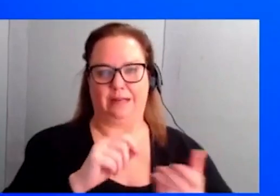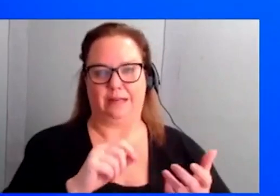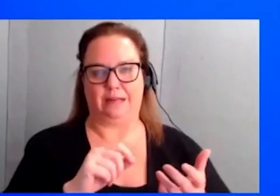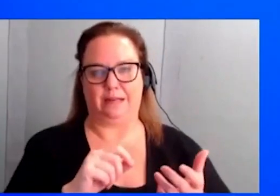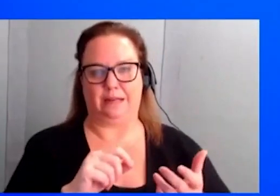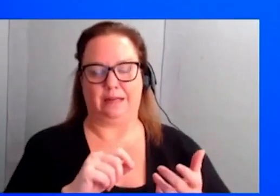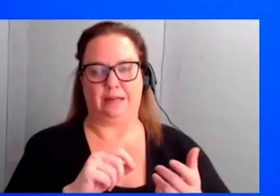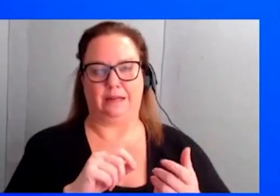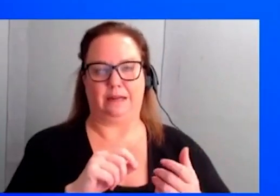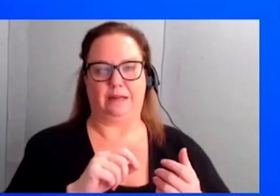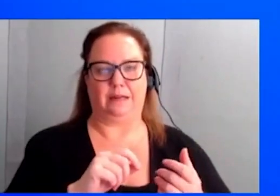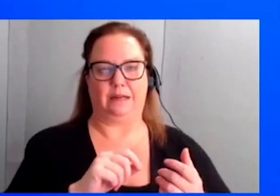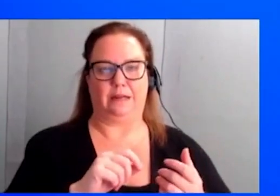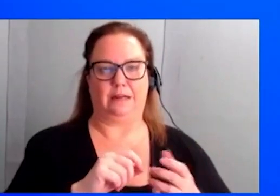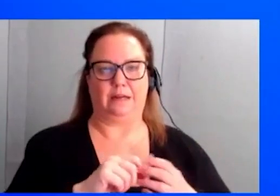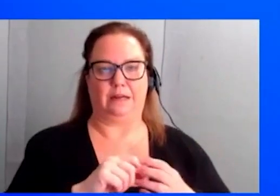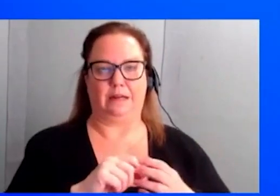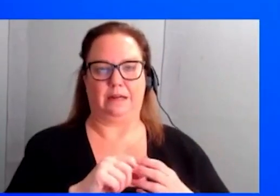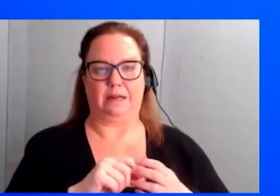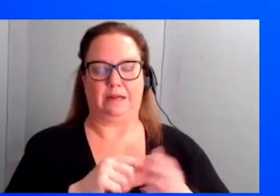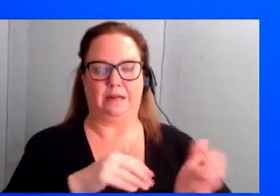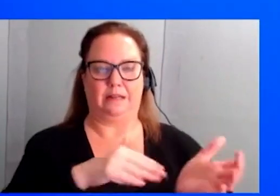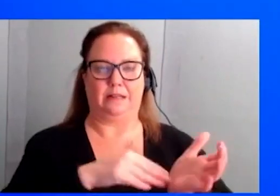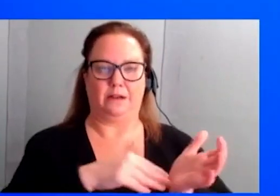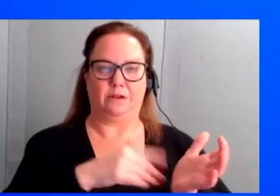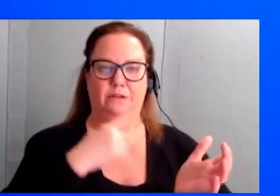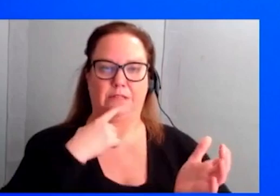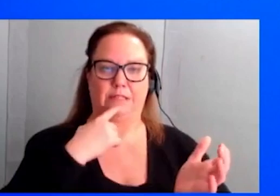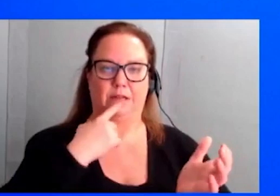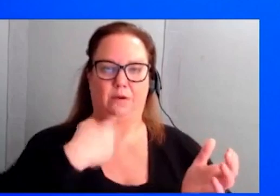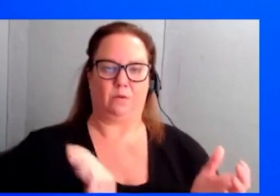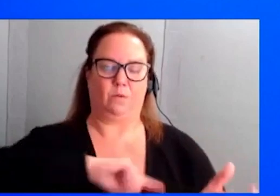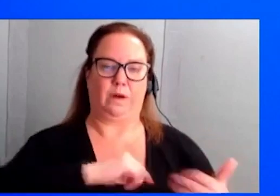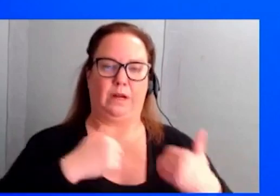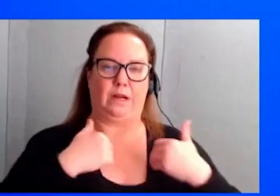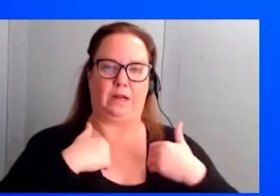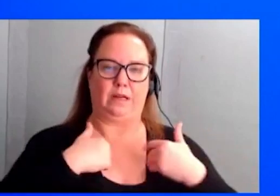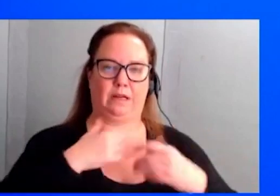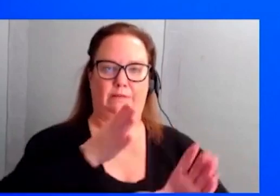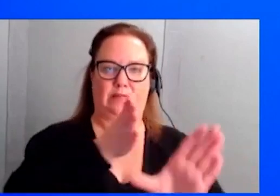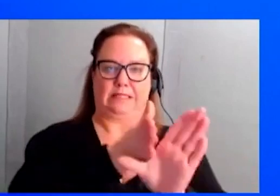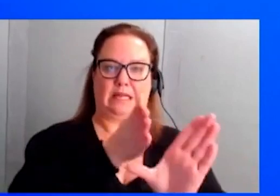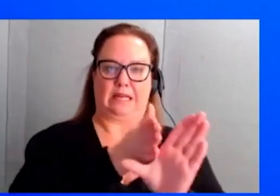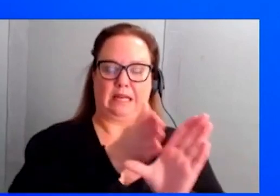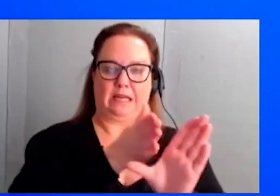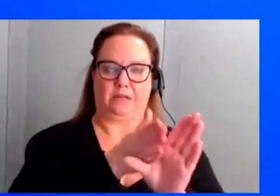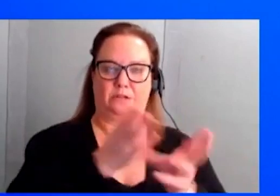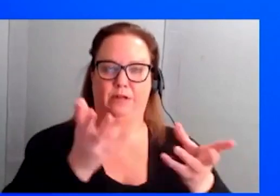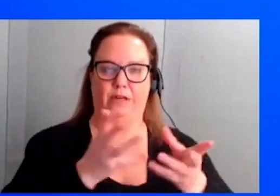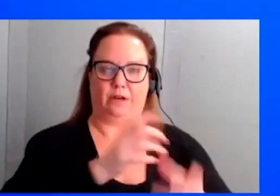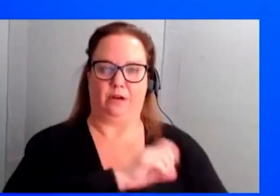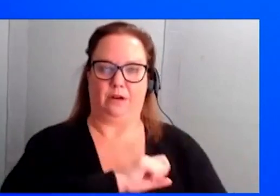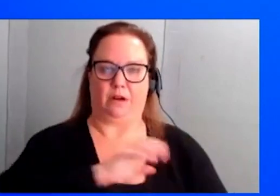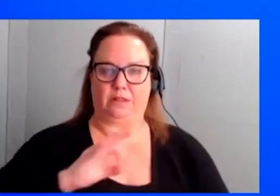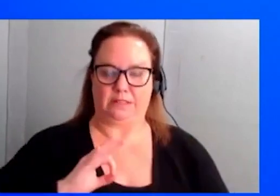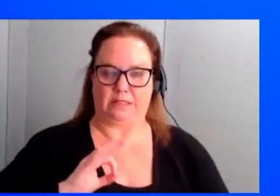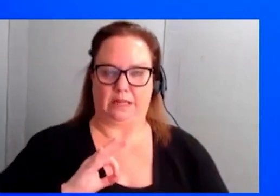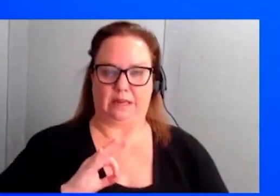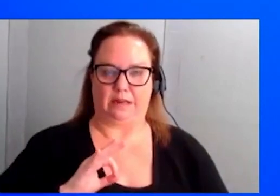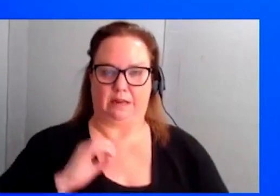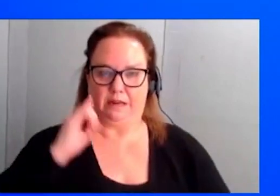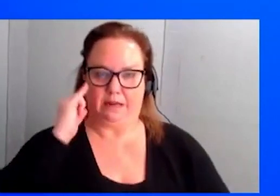of its own. And the doctor said to me, we have a psychiatrist here on staff. If, part of